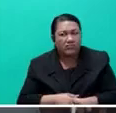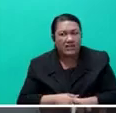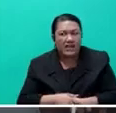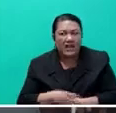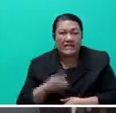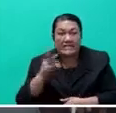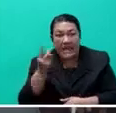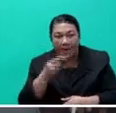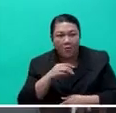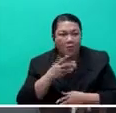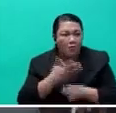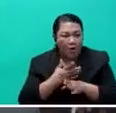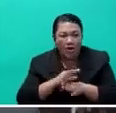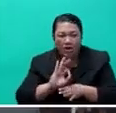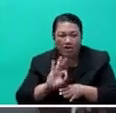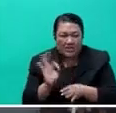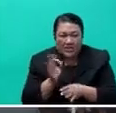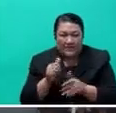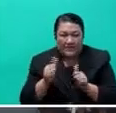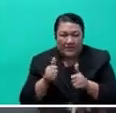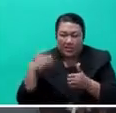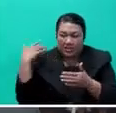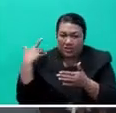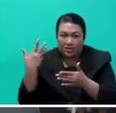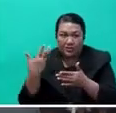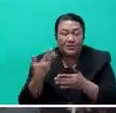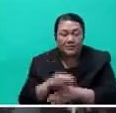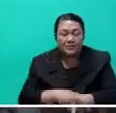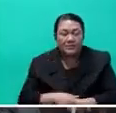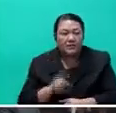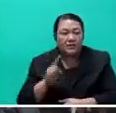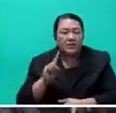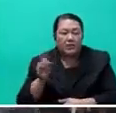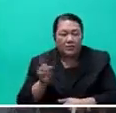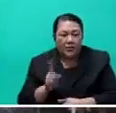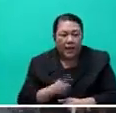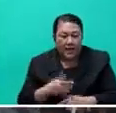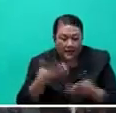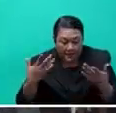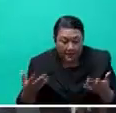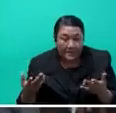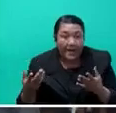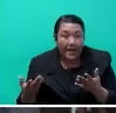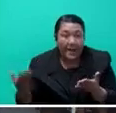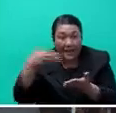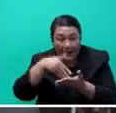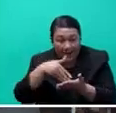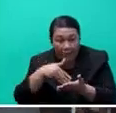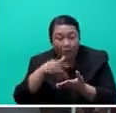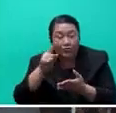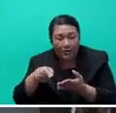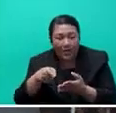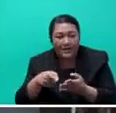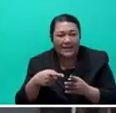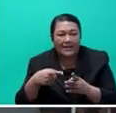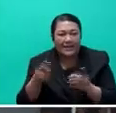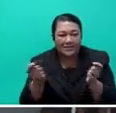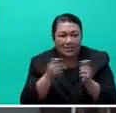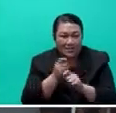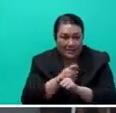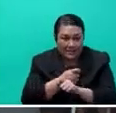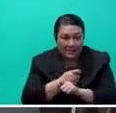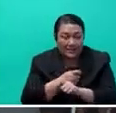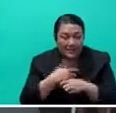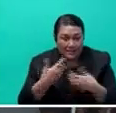relevant report, the work that was done then, plus the current changes that we have not seen that are in here to be tabling